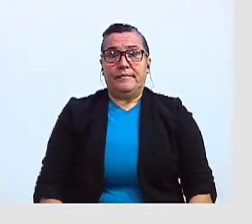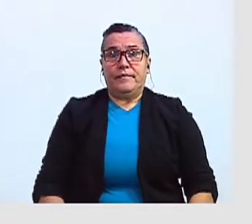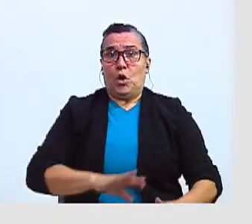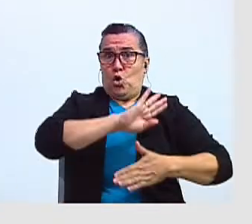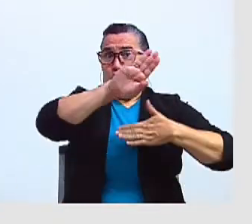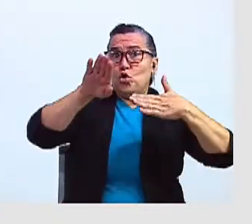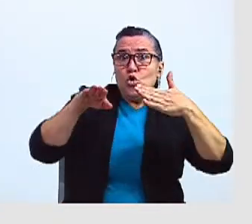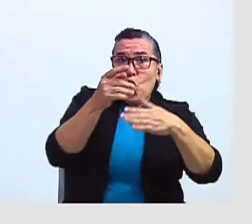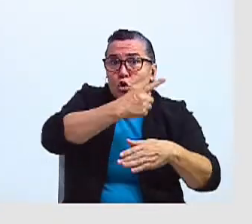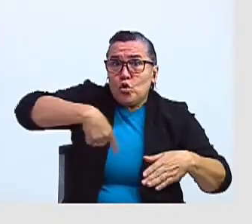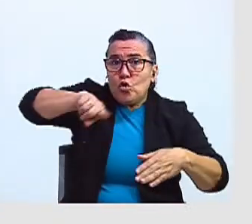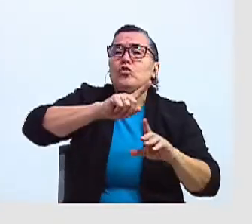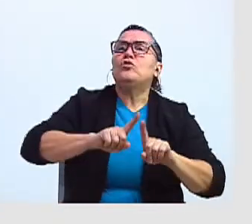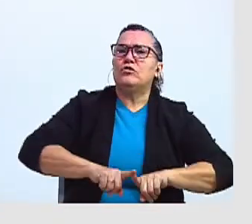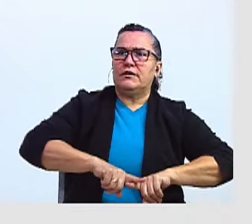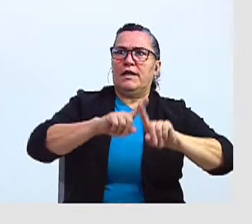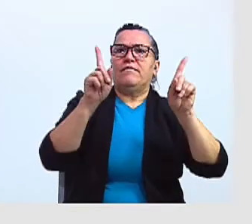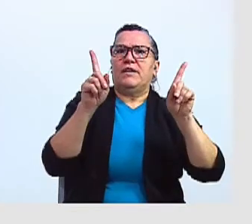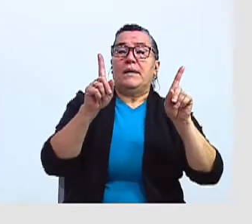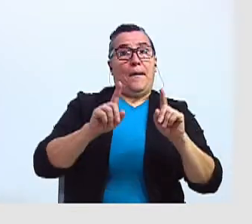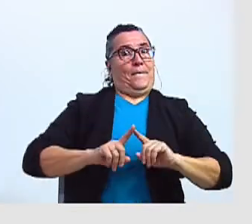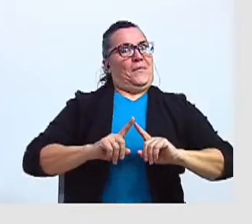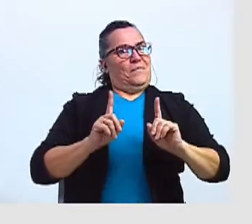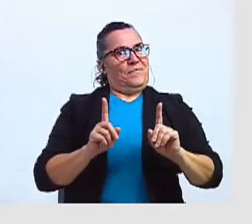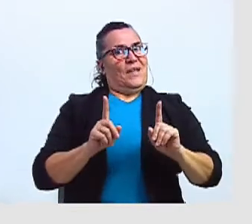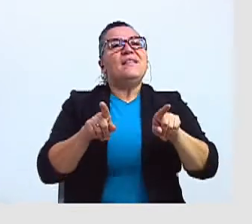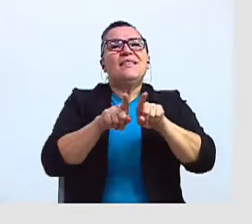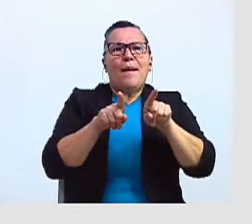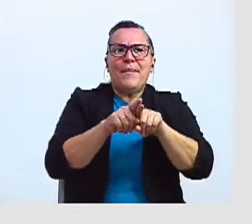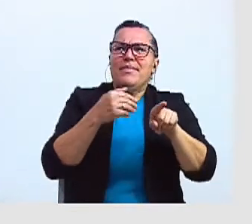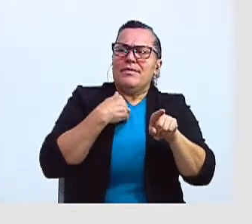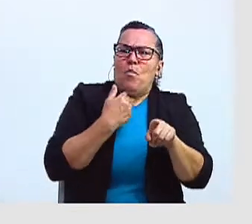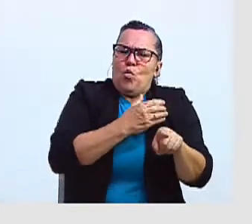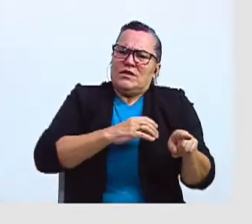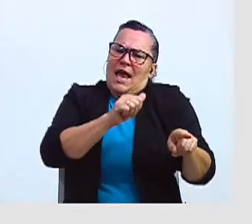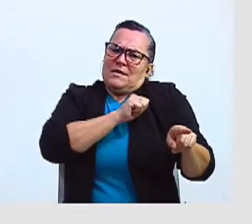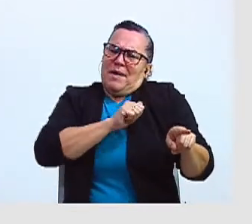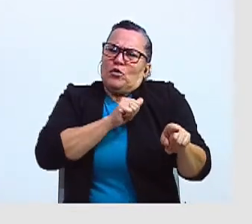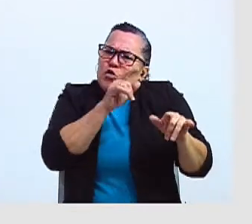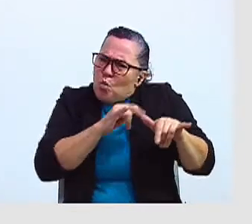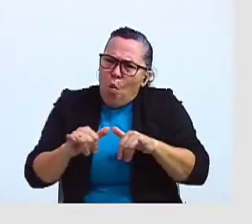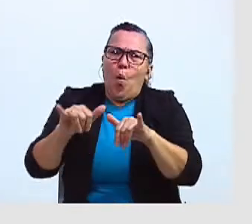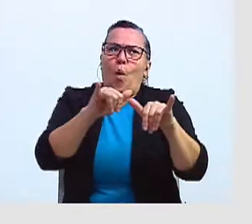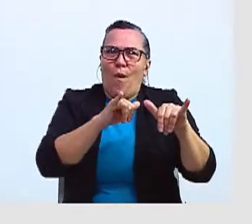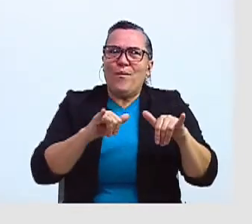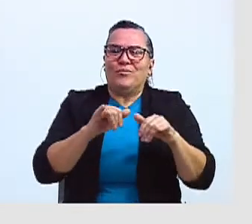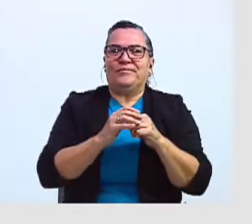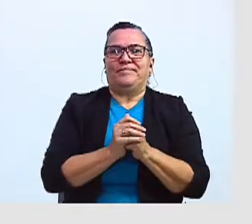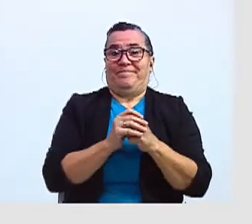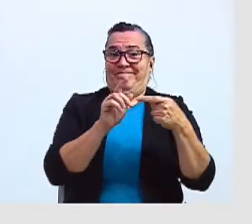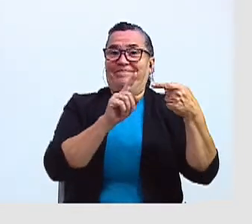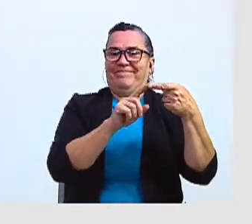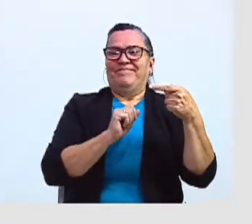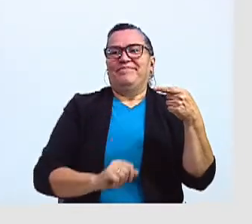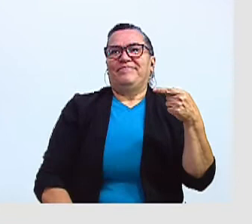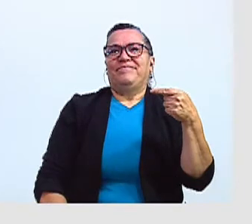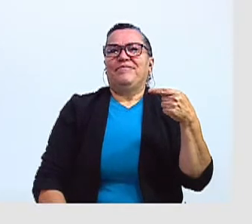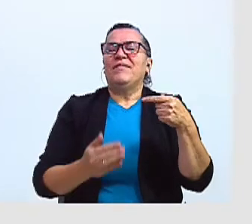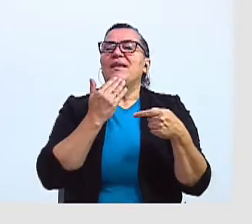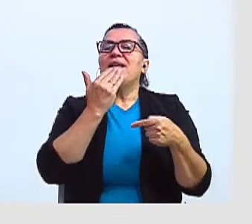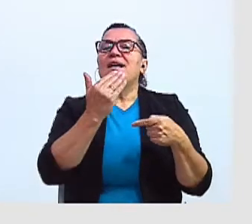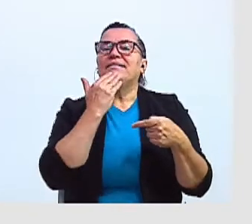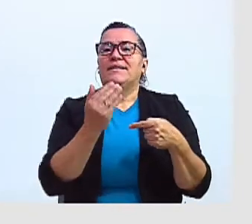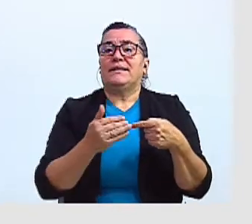We are all different. However, we also find many aspects in common. Okay, thank